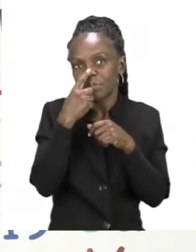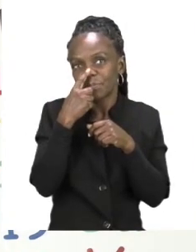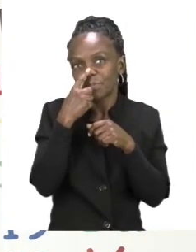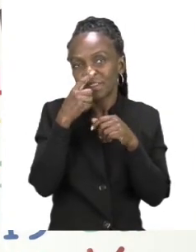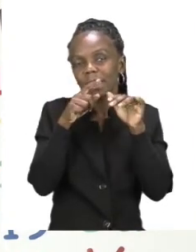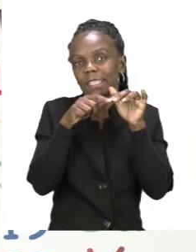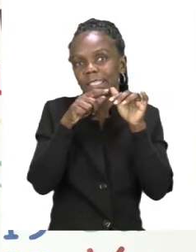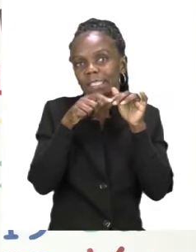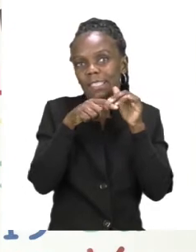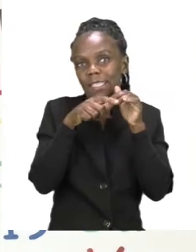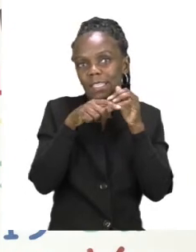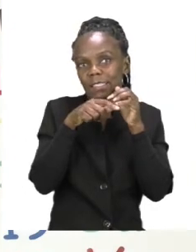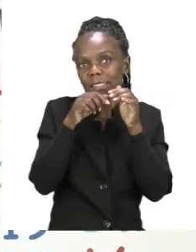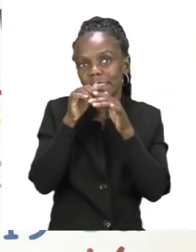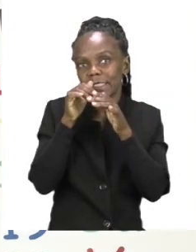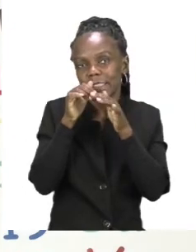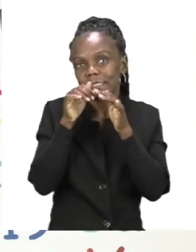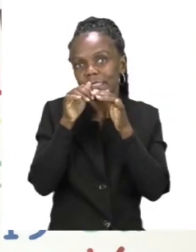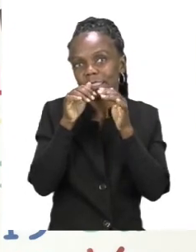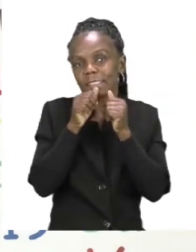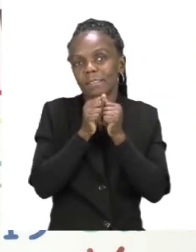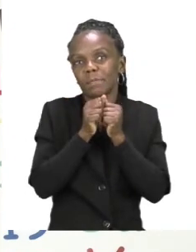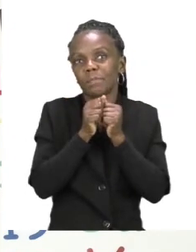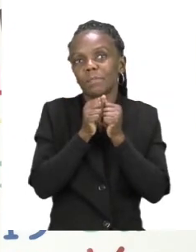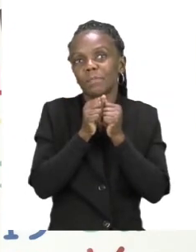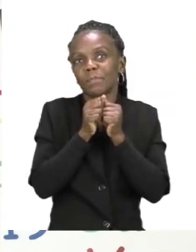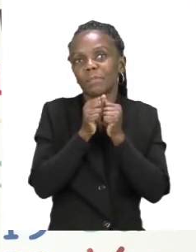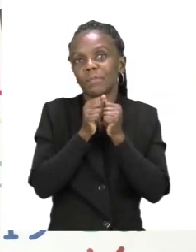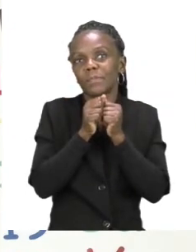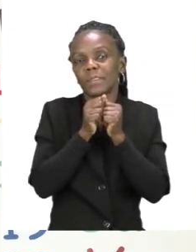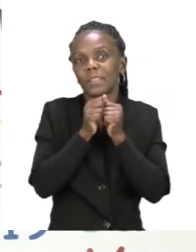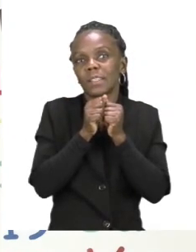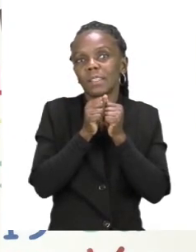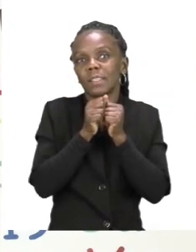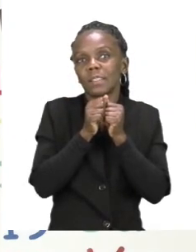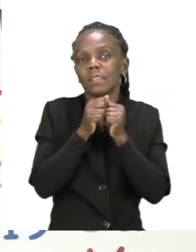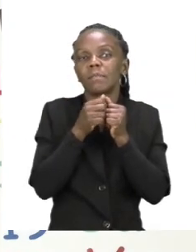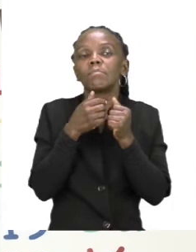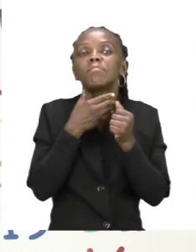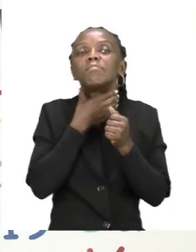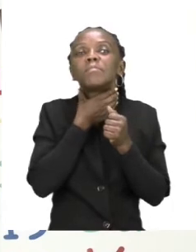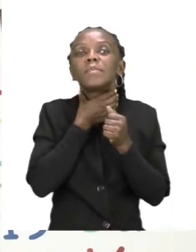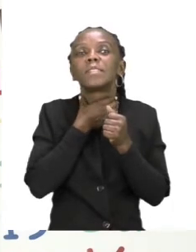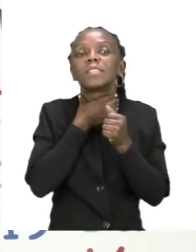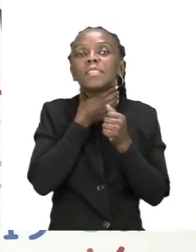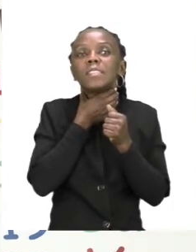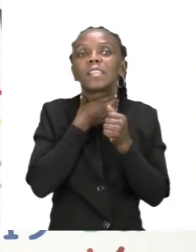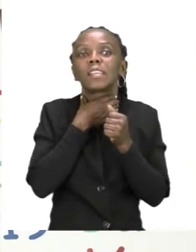Nails. Wiggle your nails. Very good. And